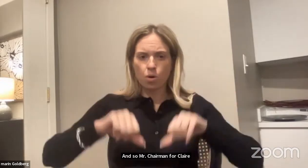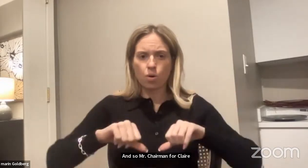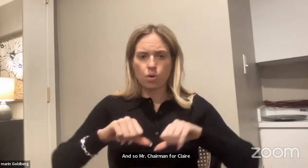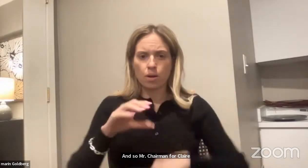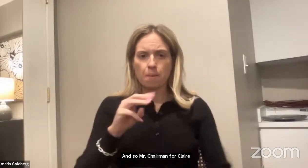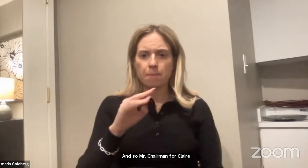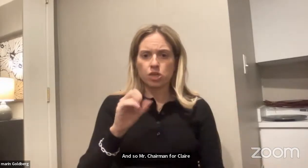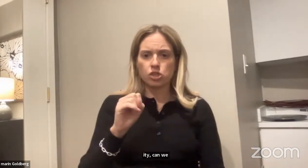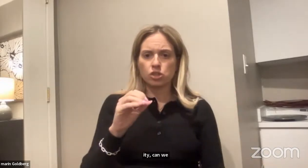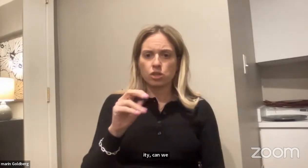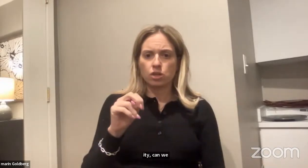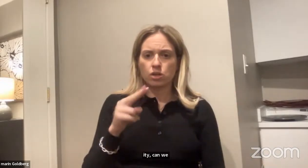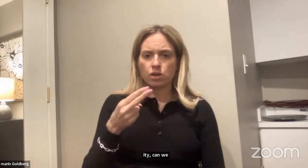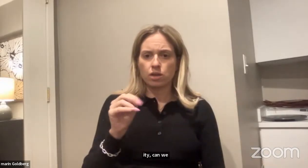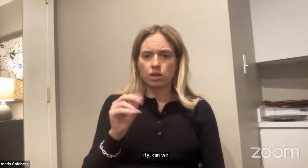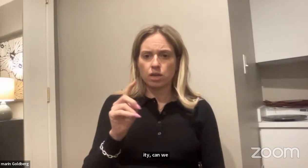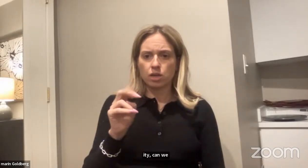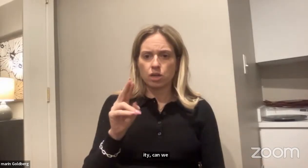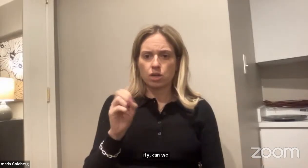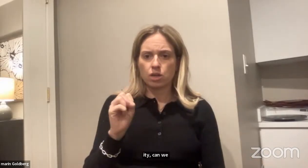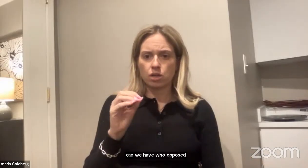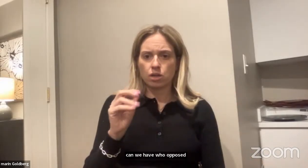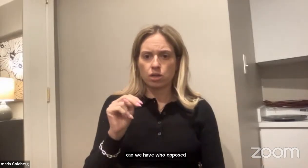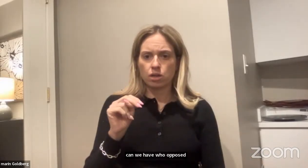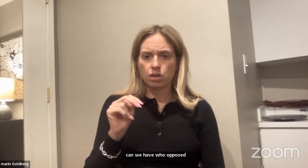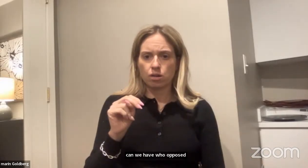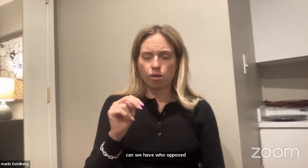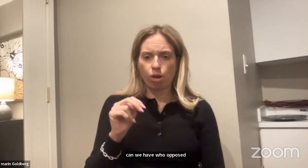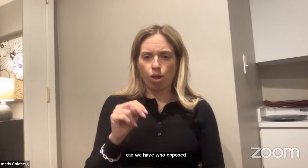Commissioner Henderson. Okay.